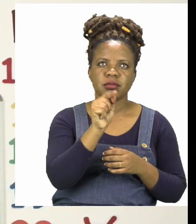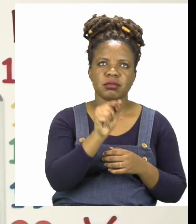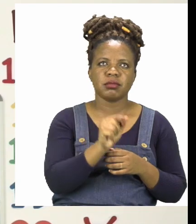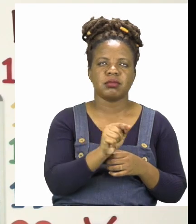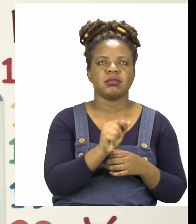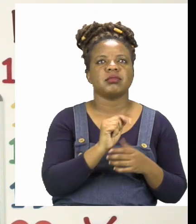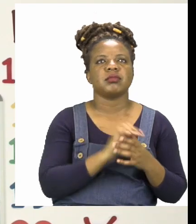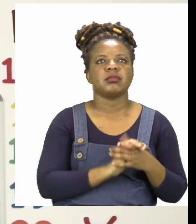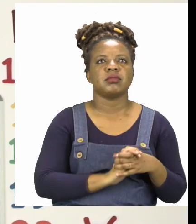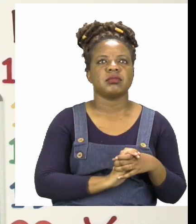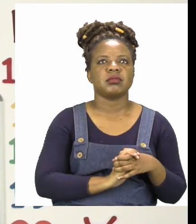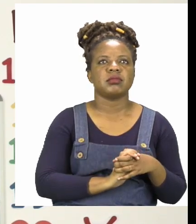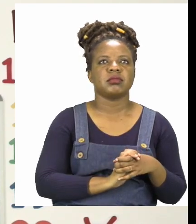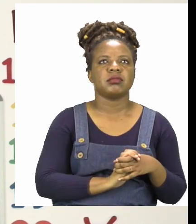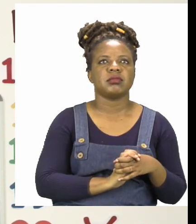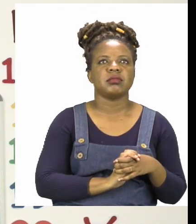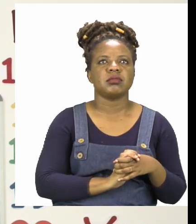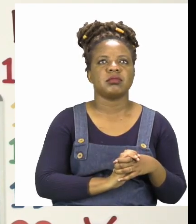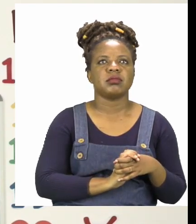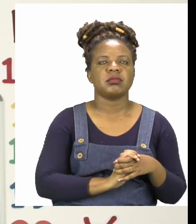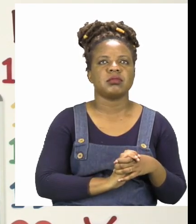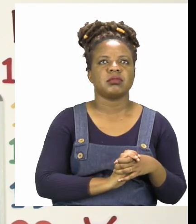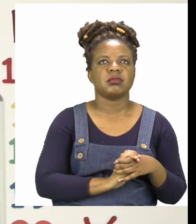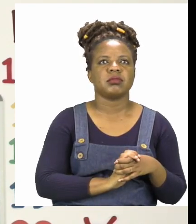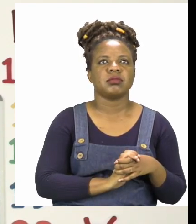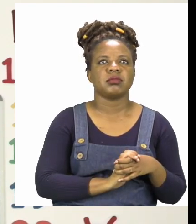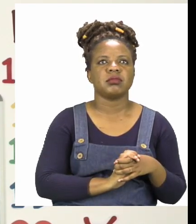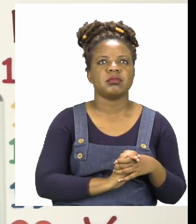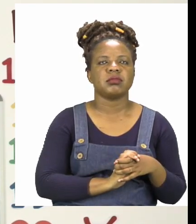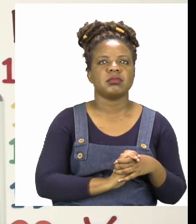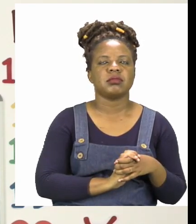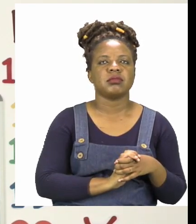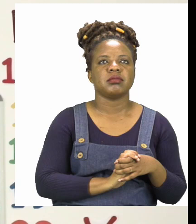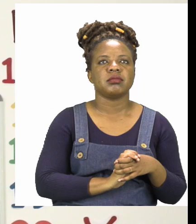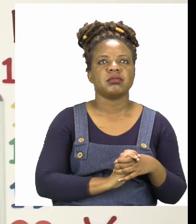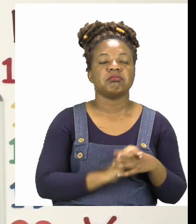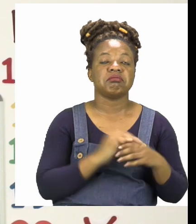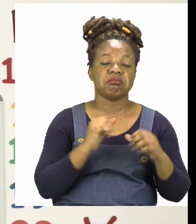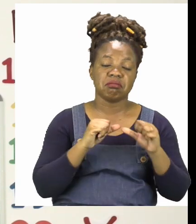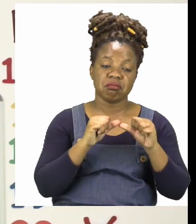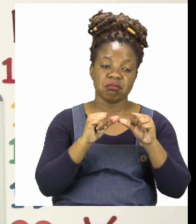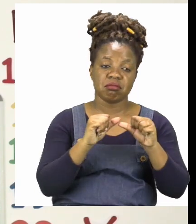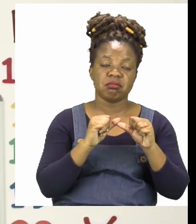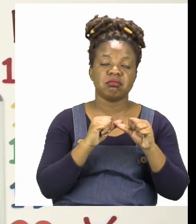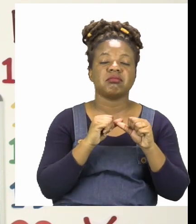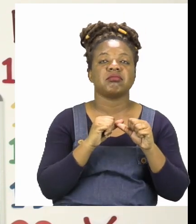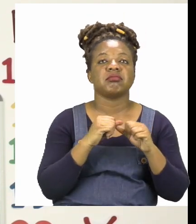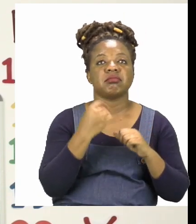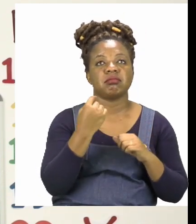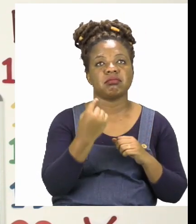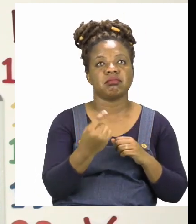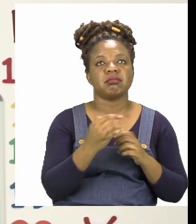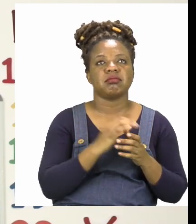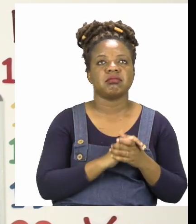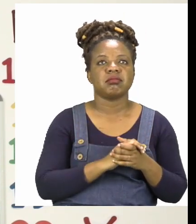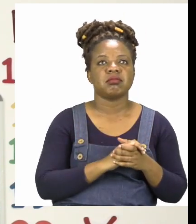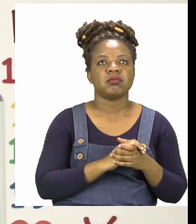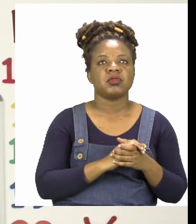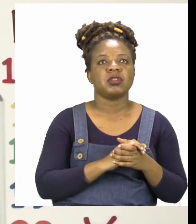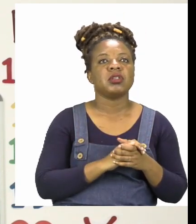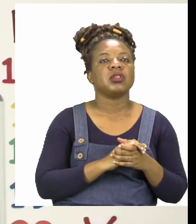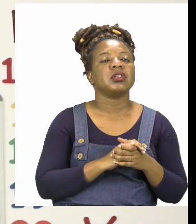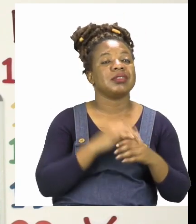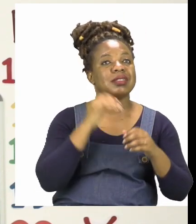to number 11. Now you're going to continue by yourselves, and remember it is counting